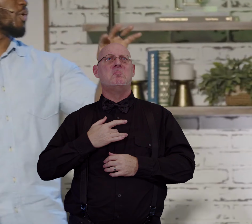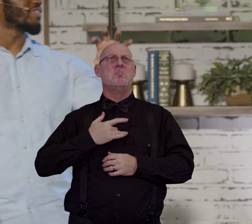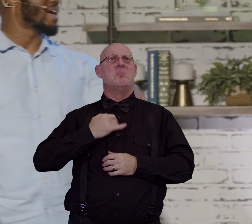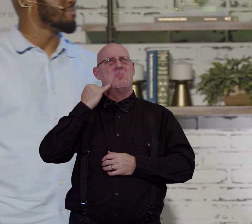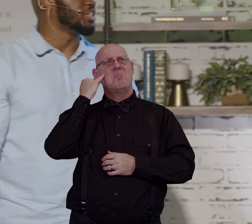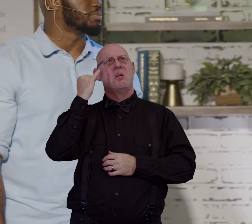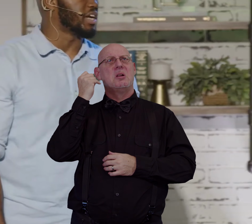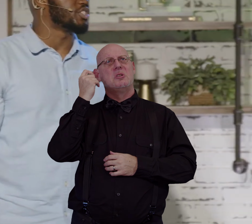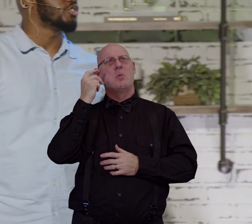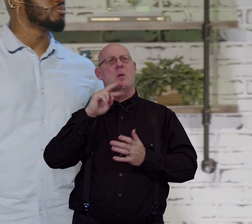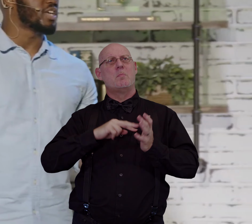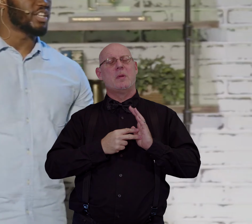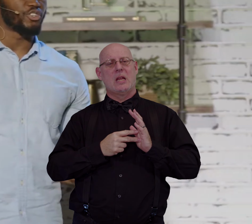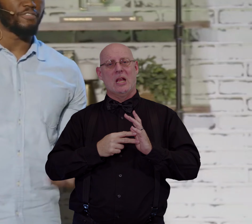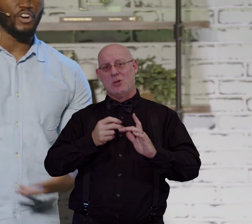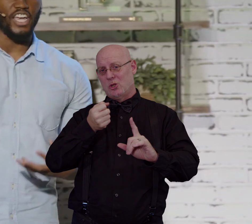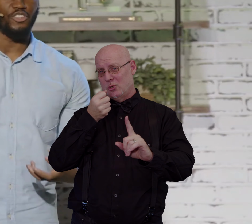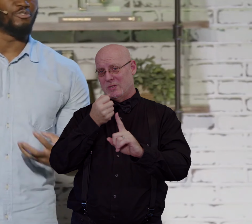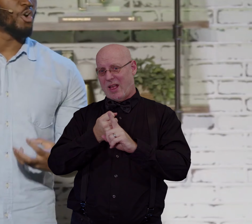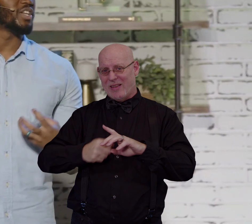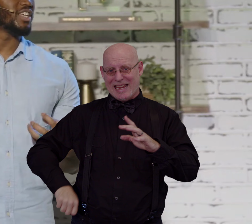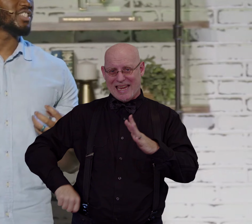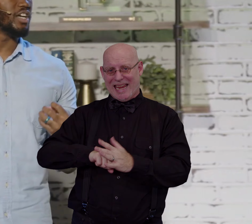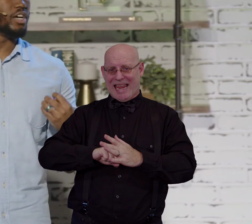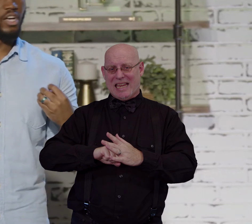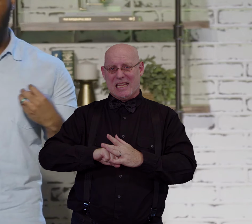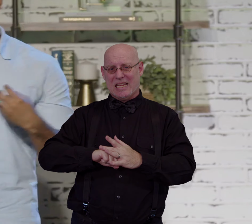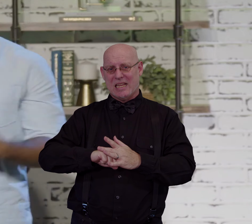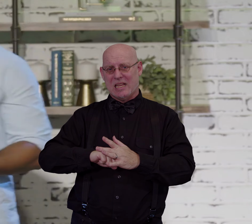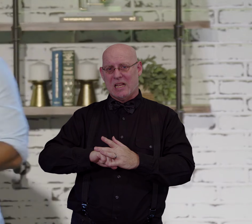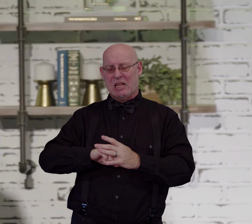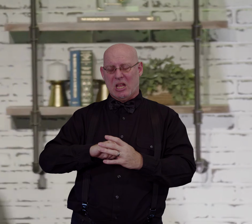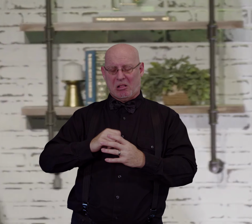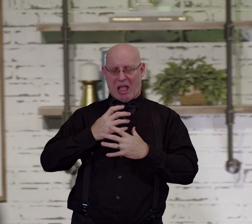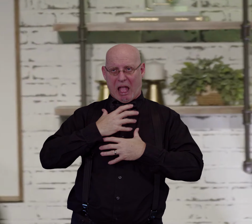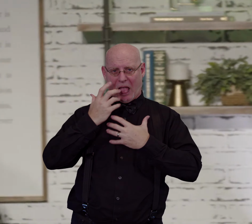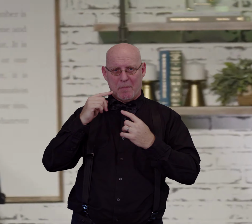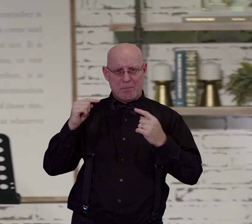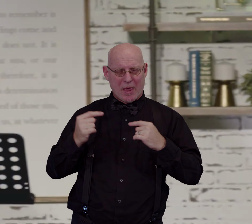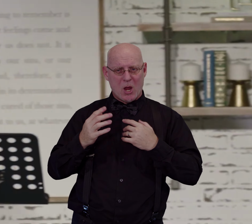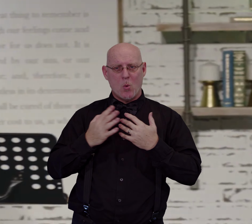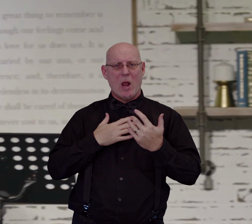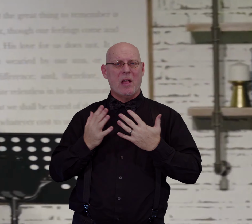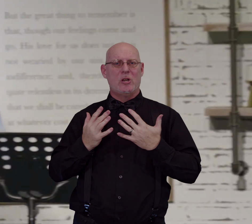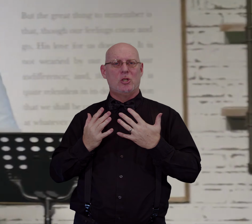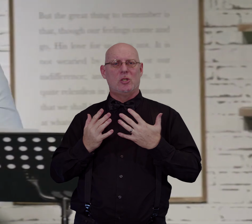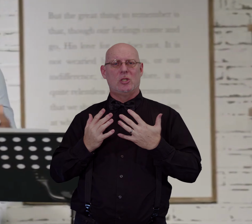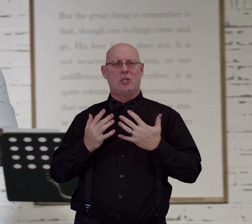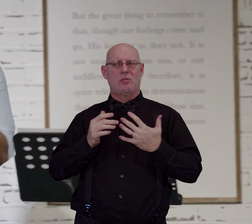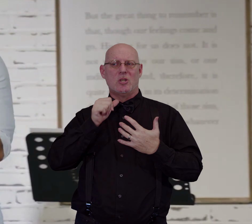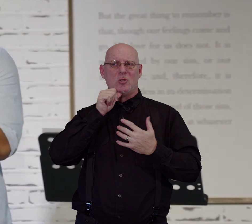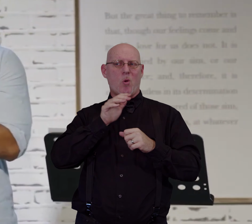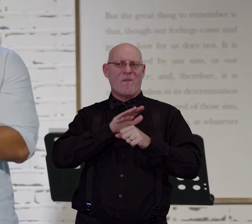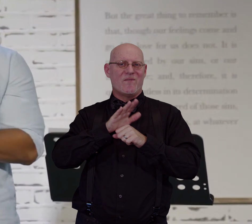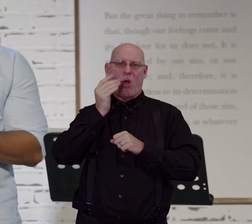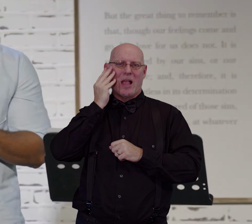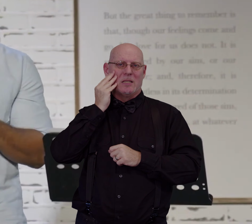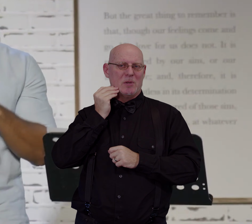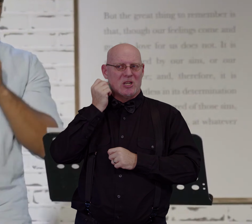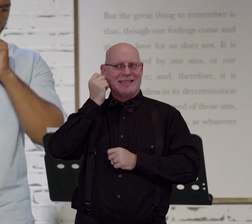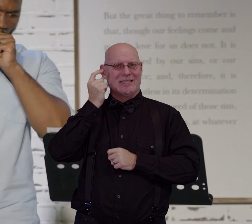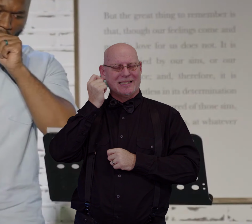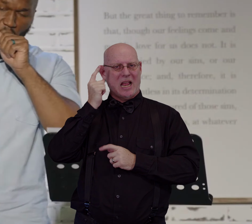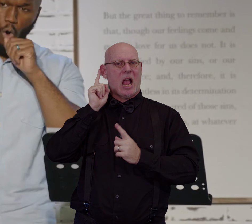sense of what that means, but until you hit your foot and you know what it is to yell out in pain or whatever it may be, we don't fully